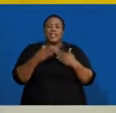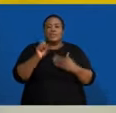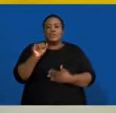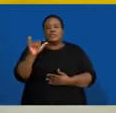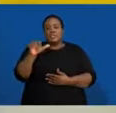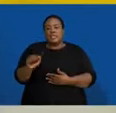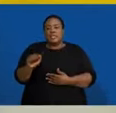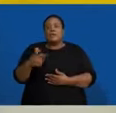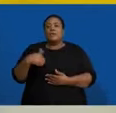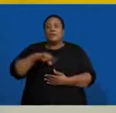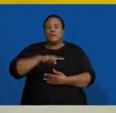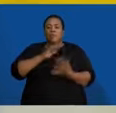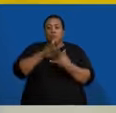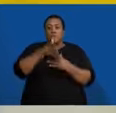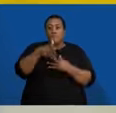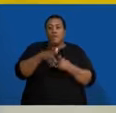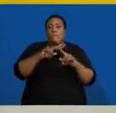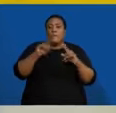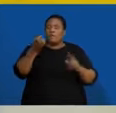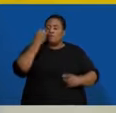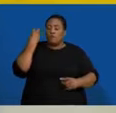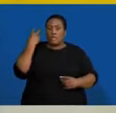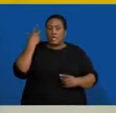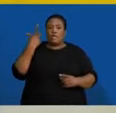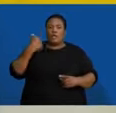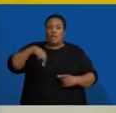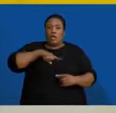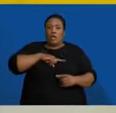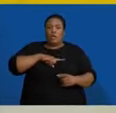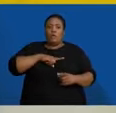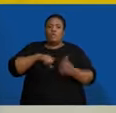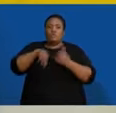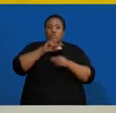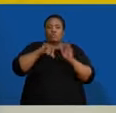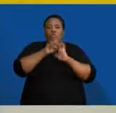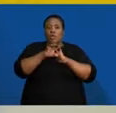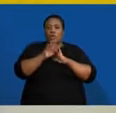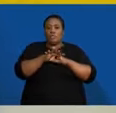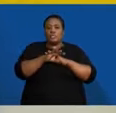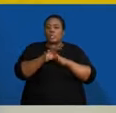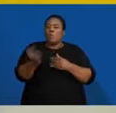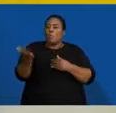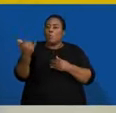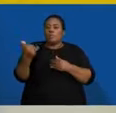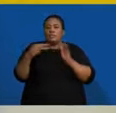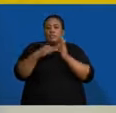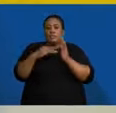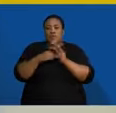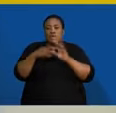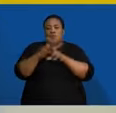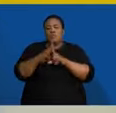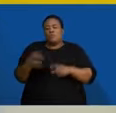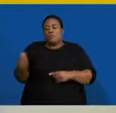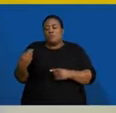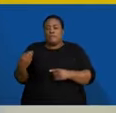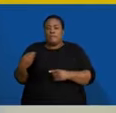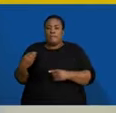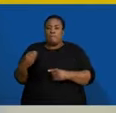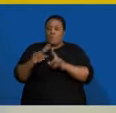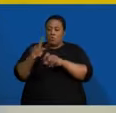Guys, we are going to take a break, but don't forget to hit us up on all our socials, Was the Matrix, and on the WhatsApp line. If you have any